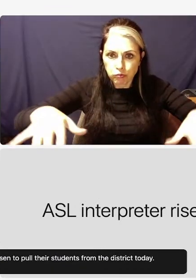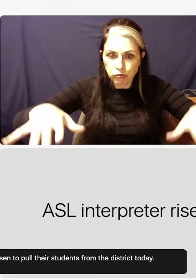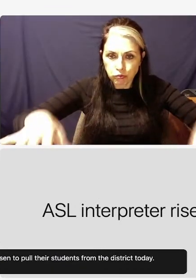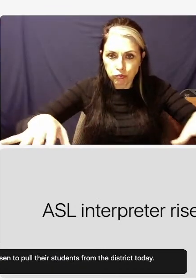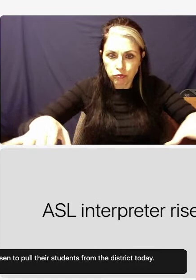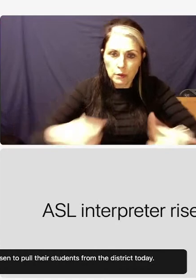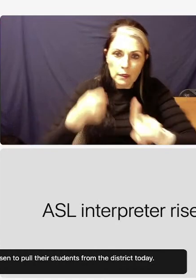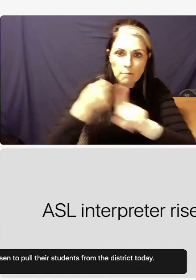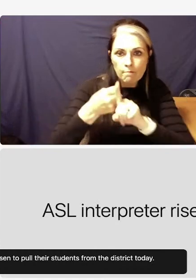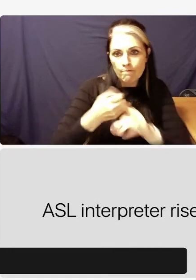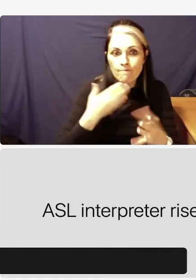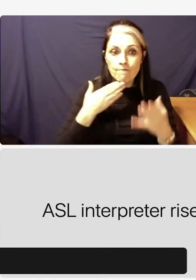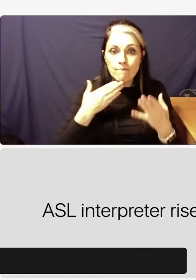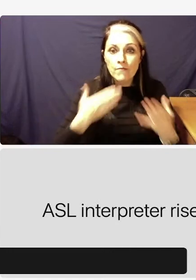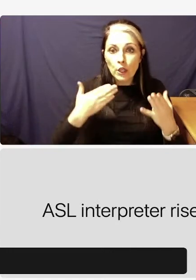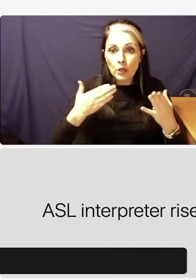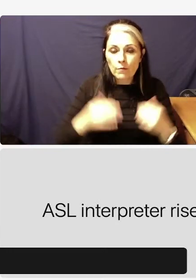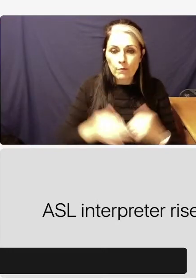thank you